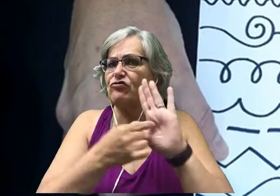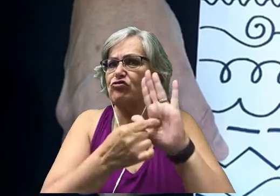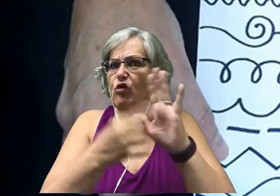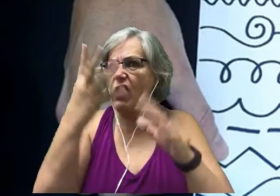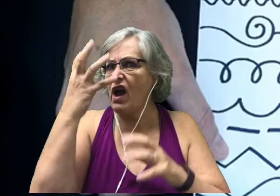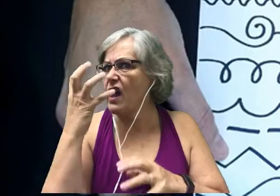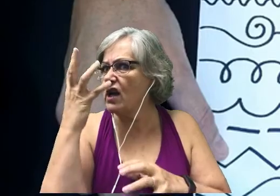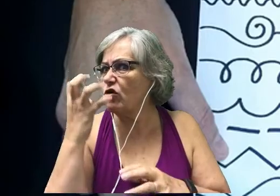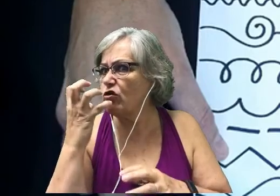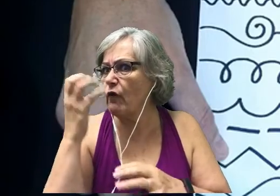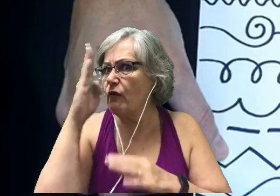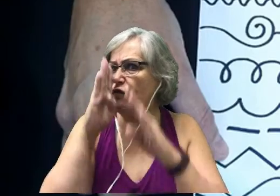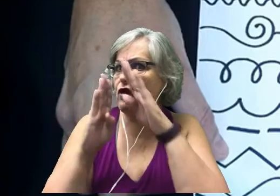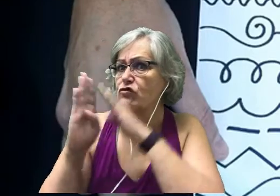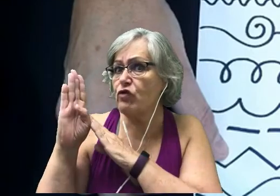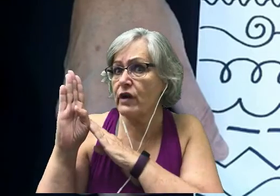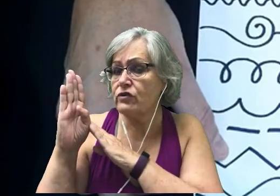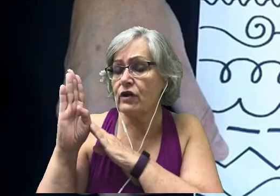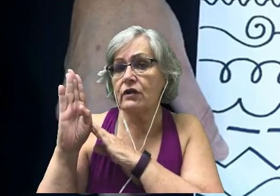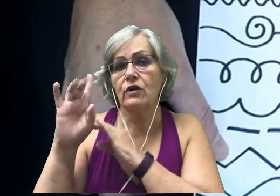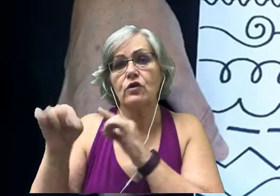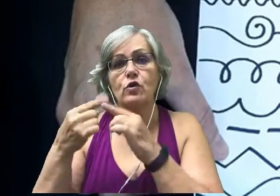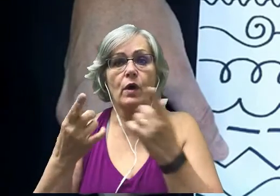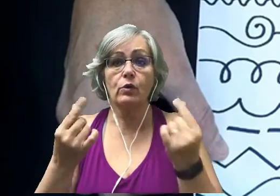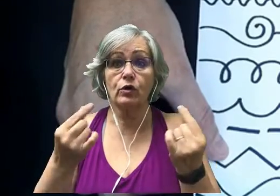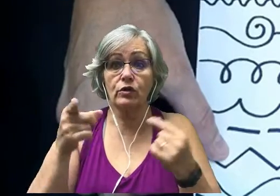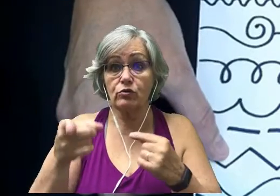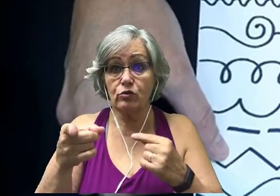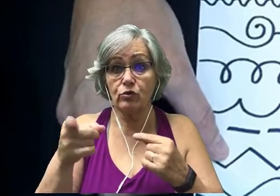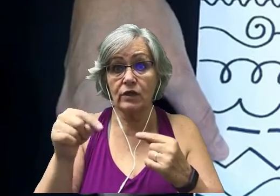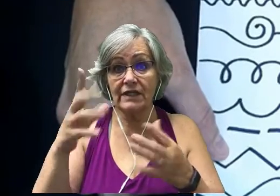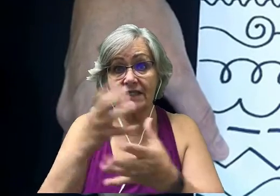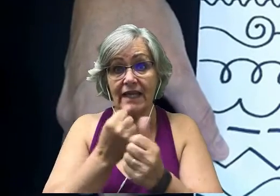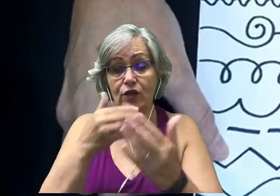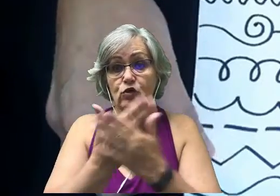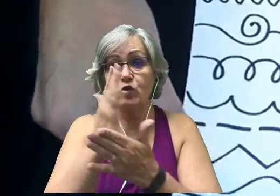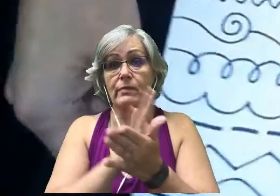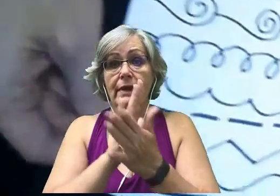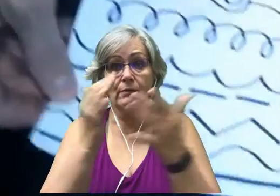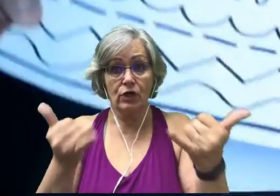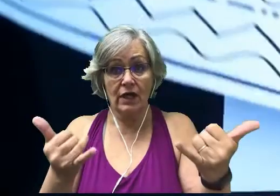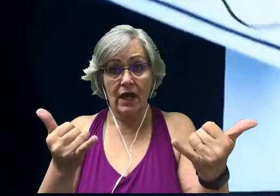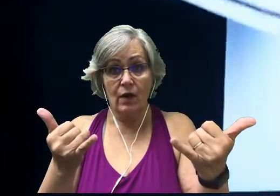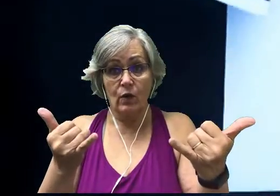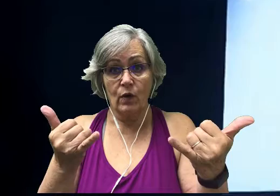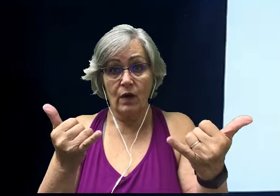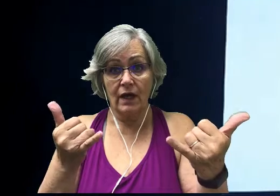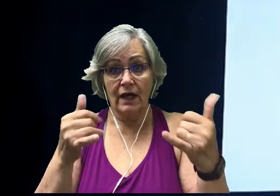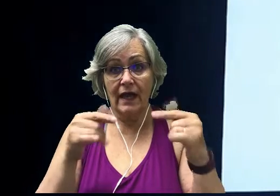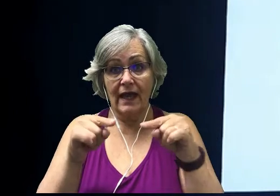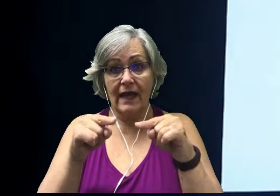lines that could convey anger or frustration. So what we're going to do is take a new piece of